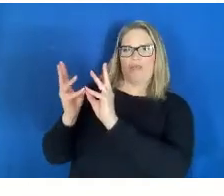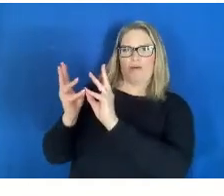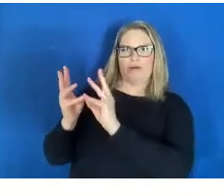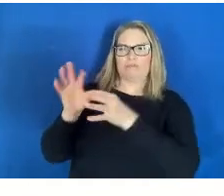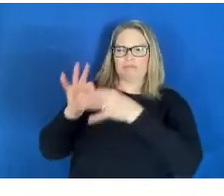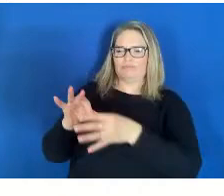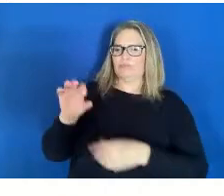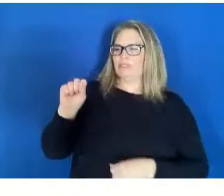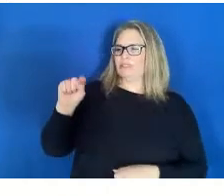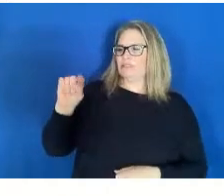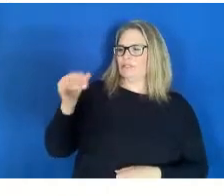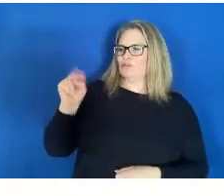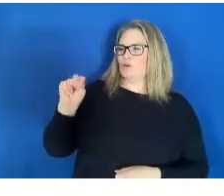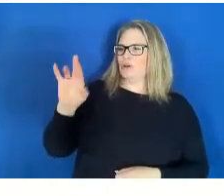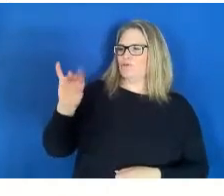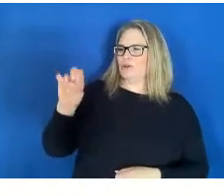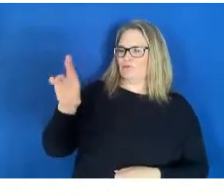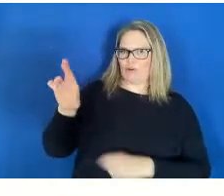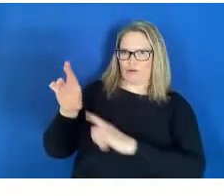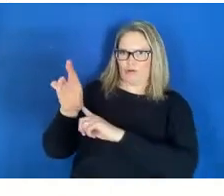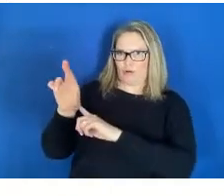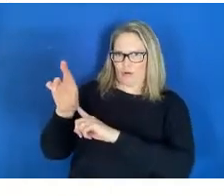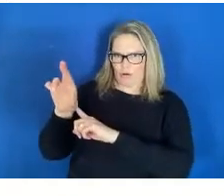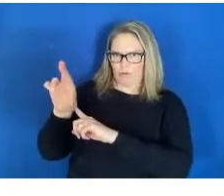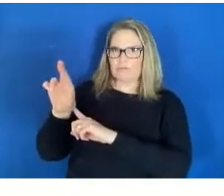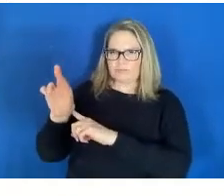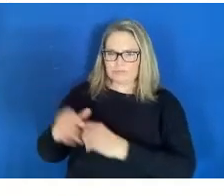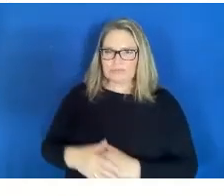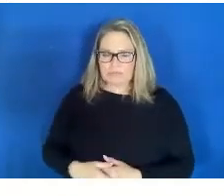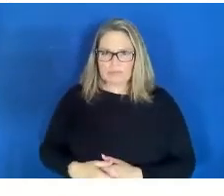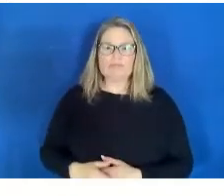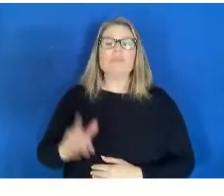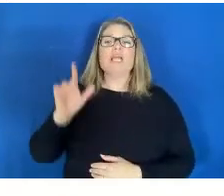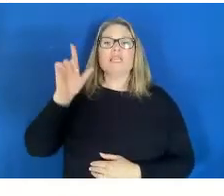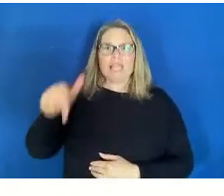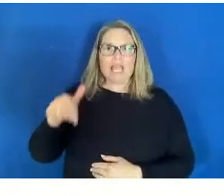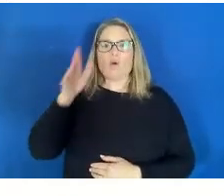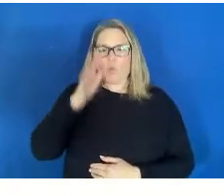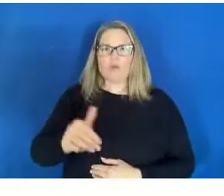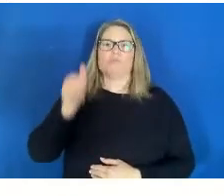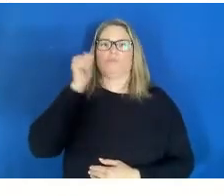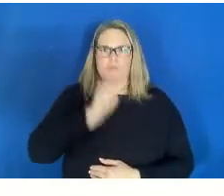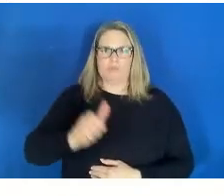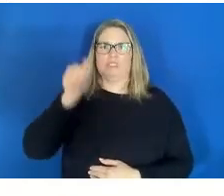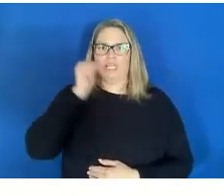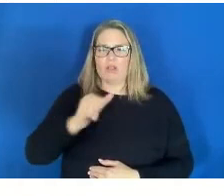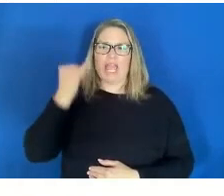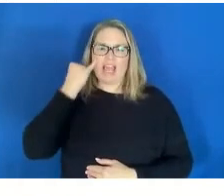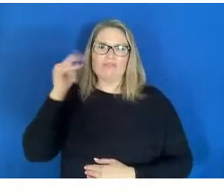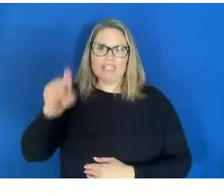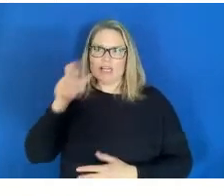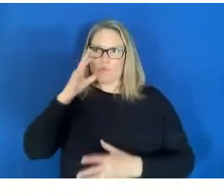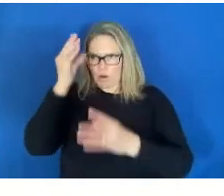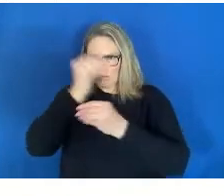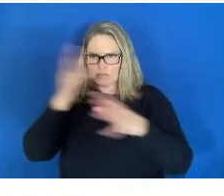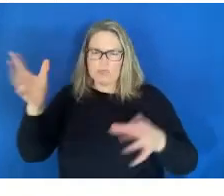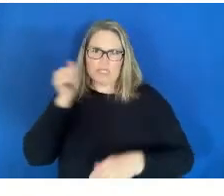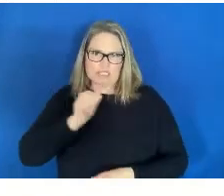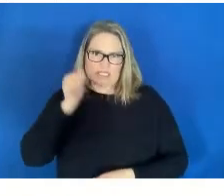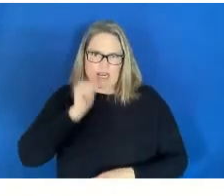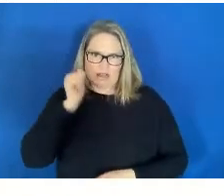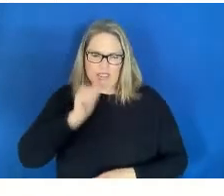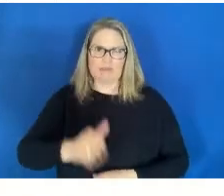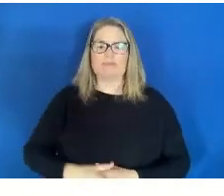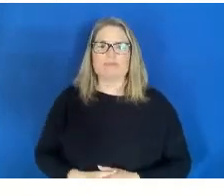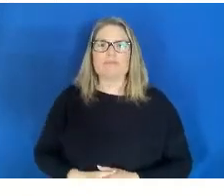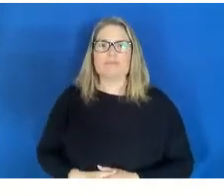Basin. After that, forecasts will be provided daily as needed. It is important to